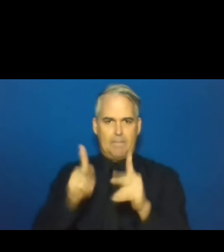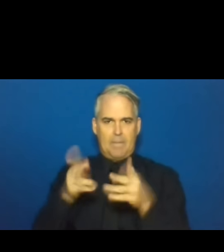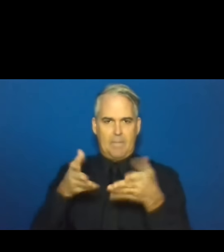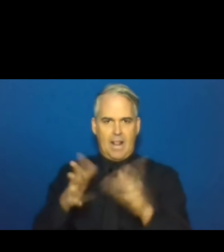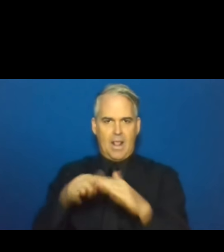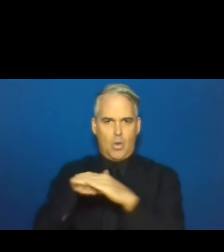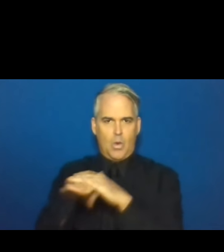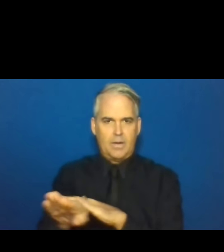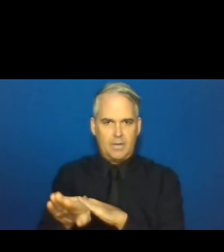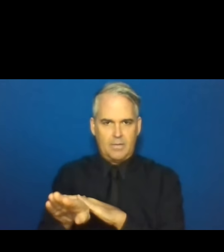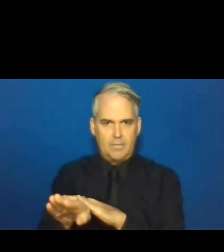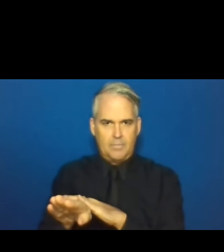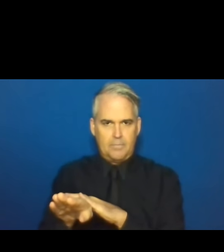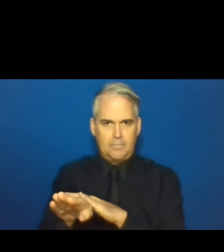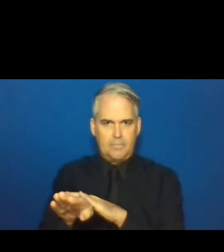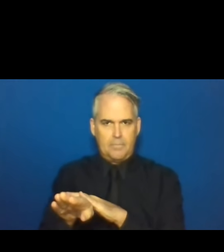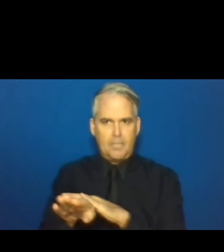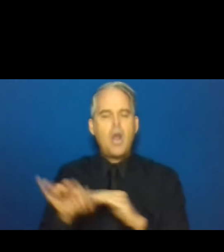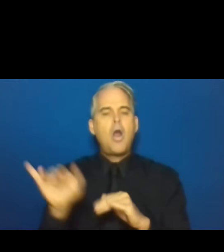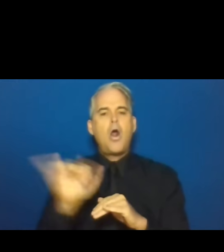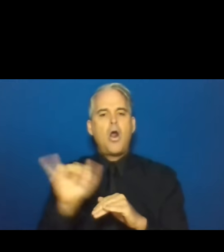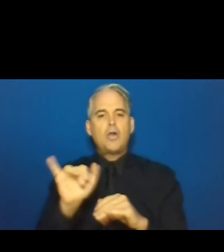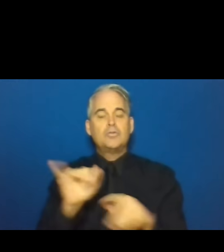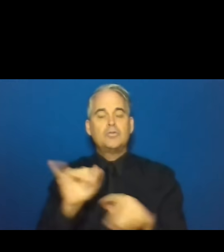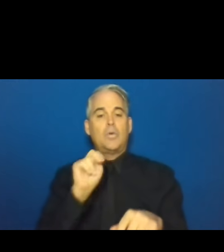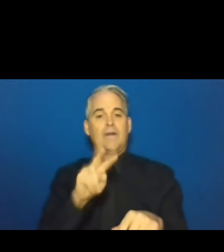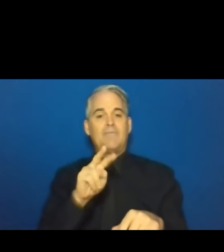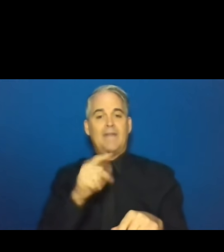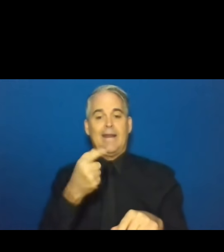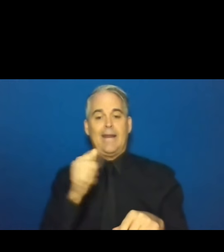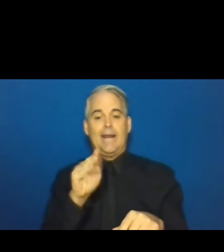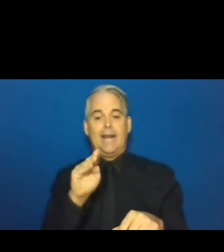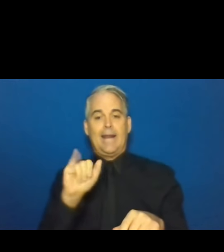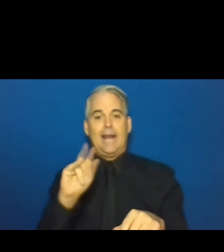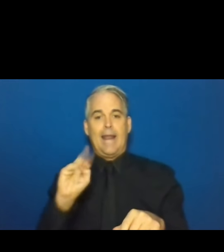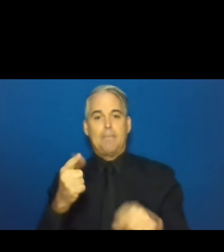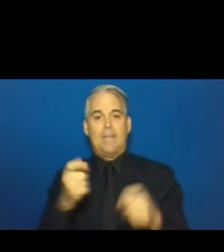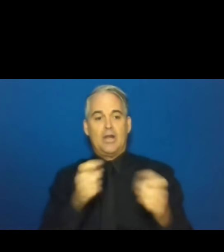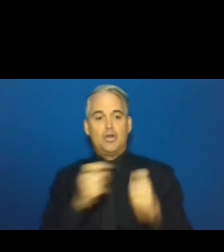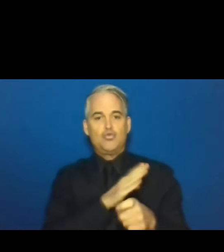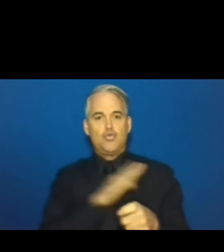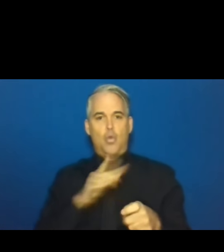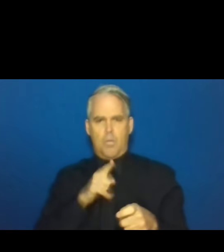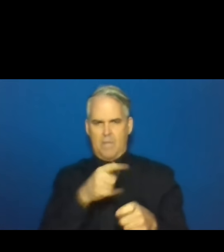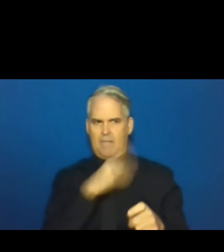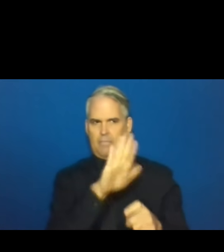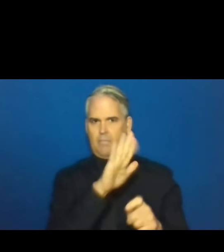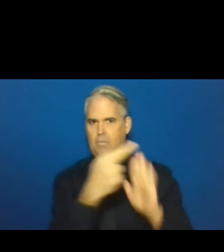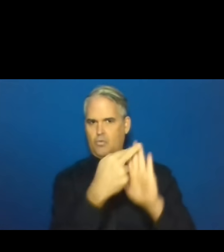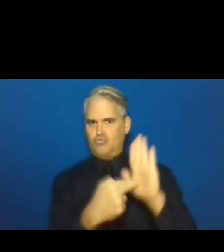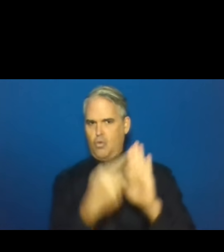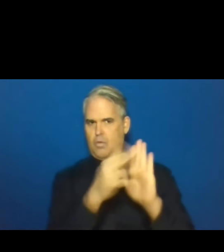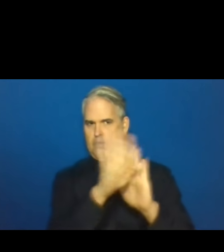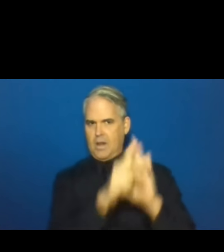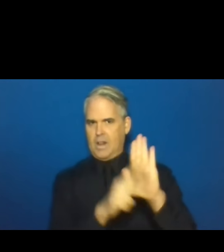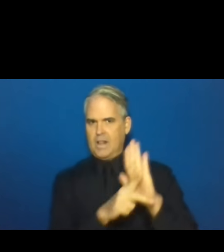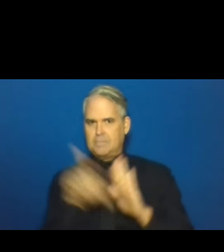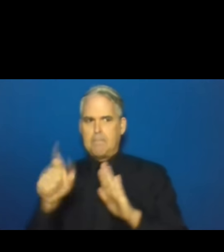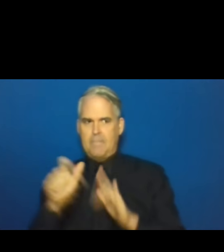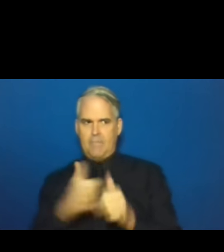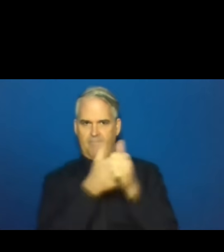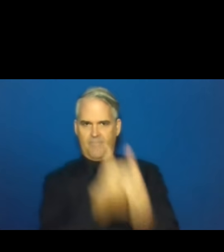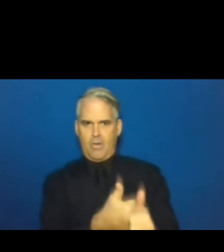pursuant to requirements issued by the Nevada Gaming Control Board, including health and safety policies. Restaurants